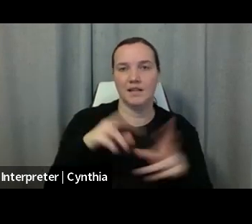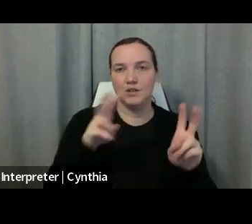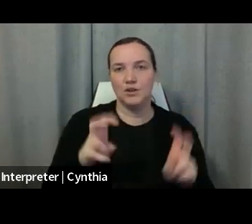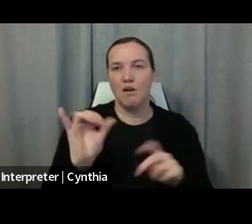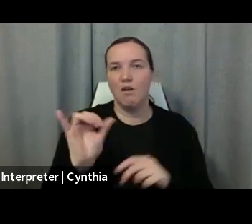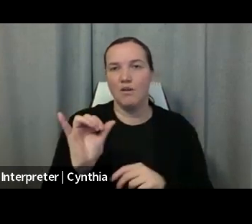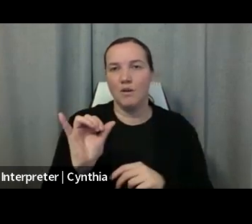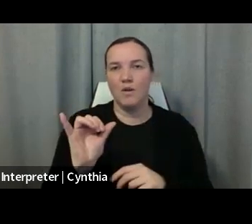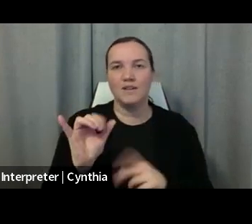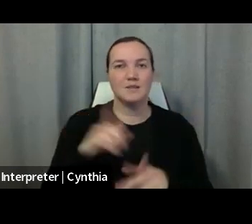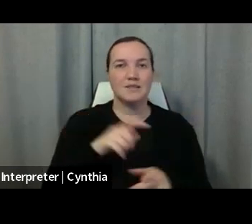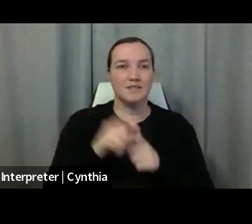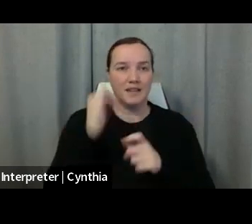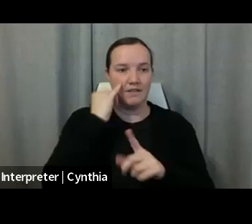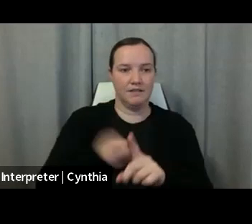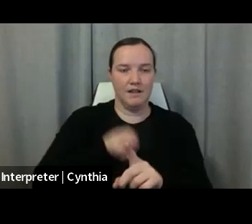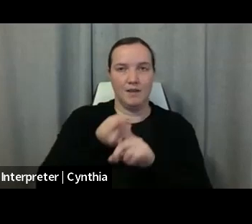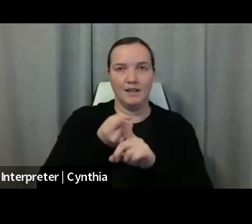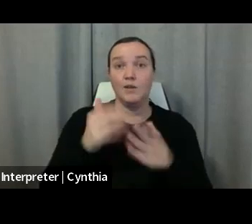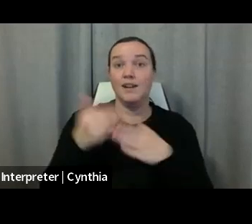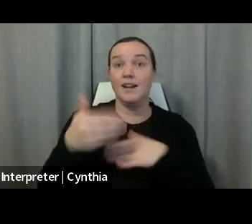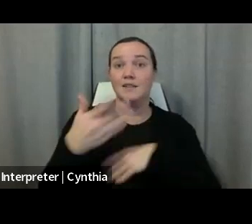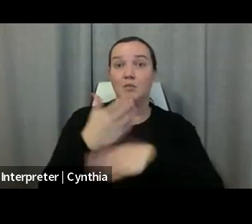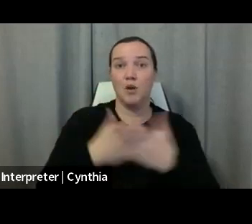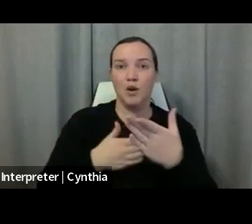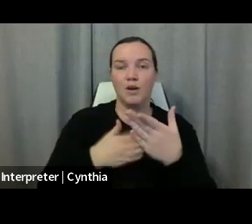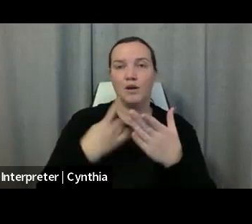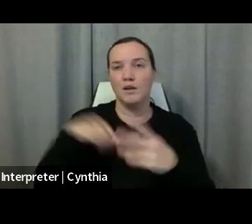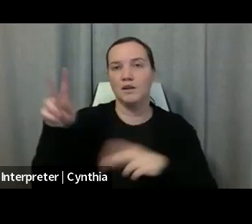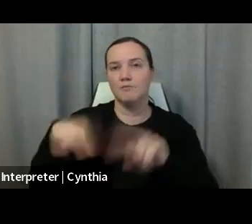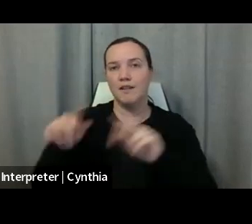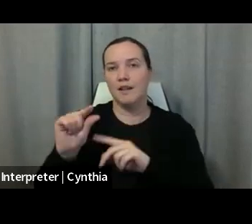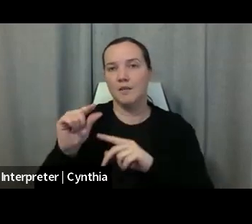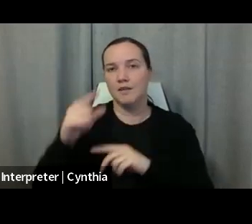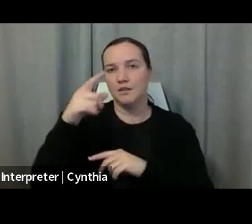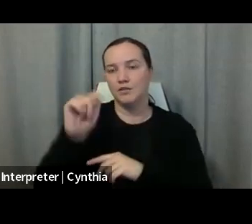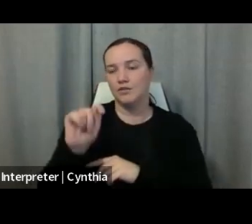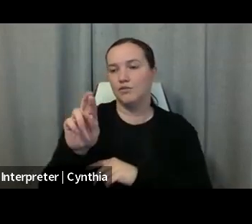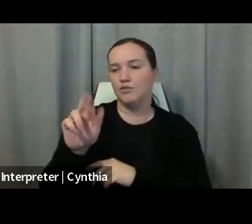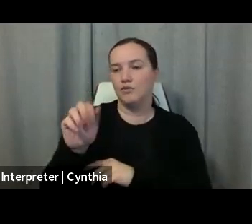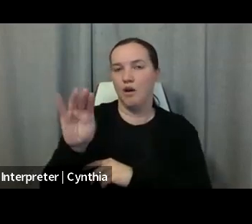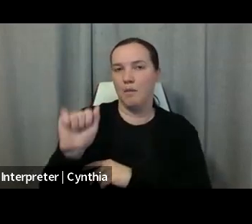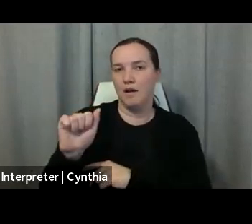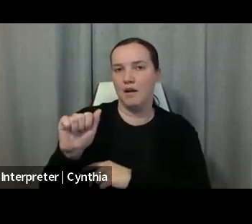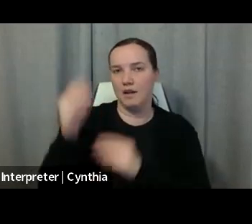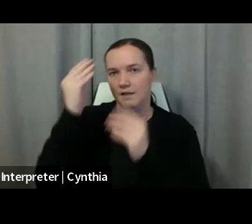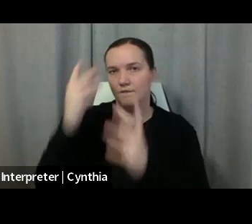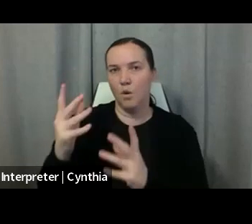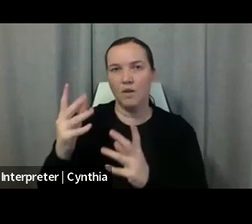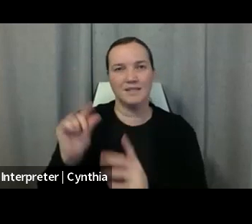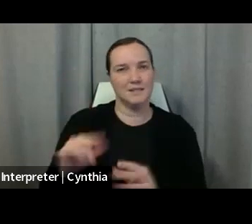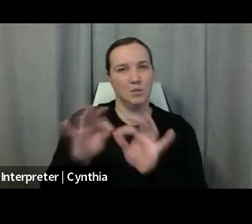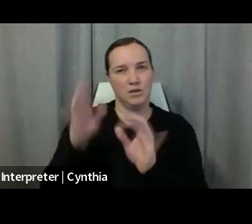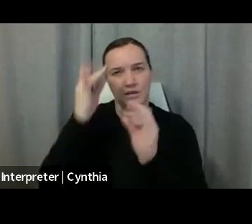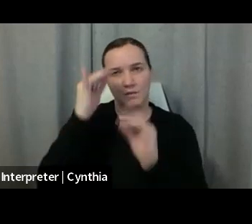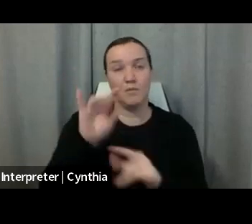also particularly when there's impact. And so the next piece we're going to go into looking a little bit at trauma-informed will be really important just to think about that. And then that last